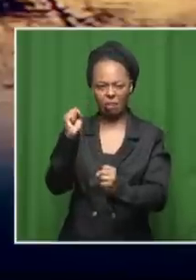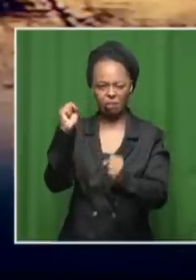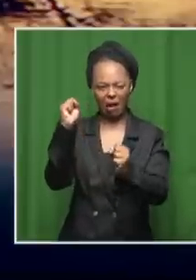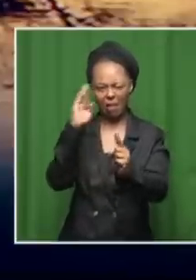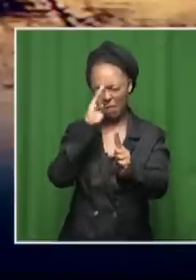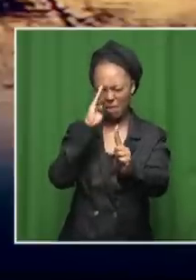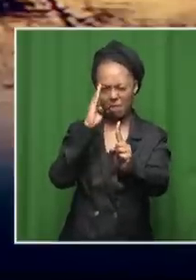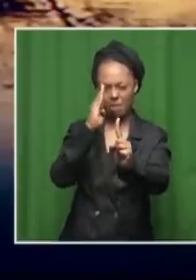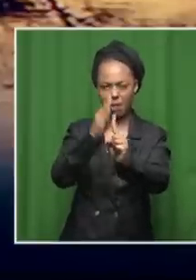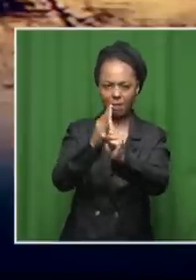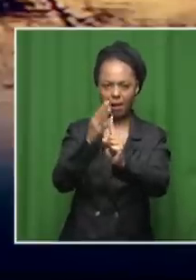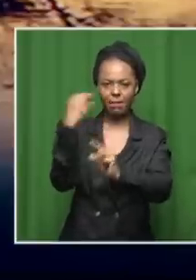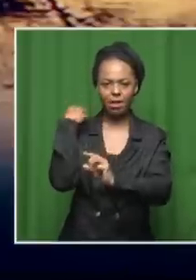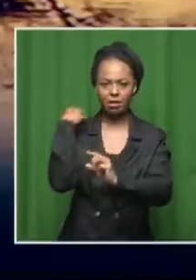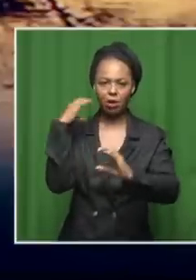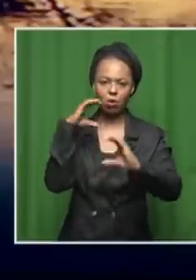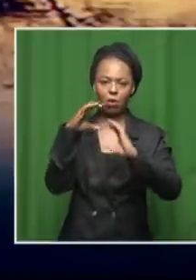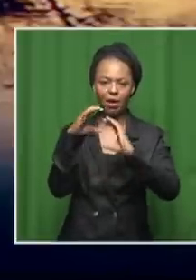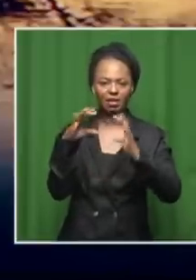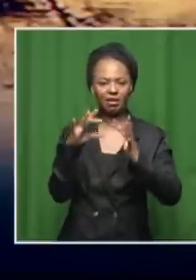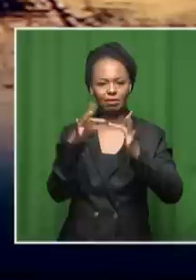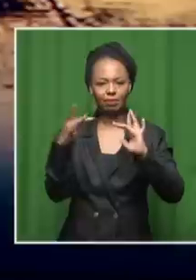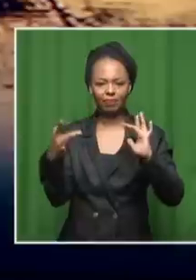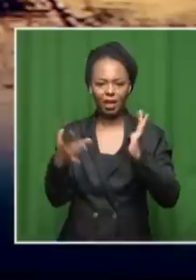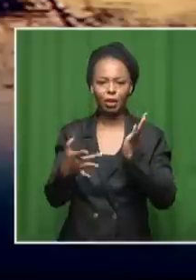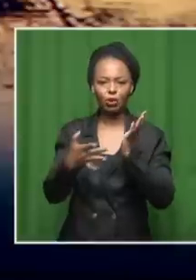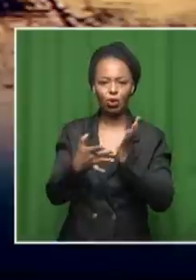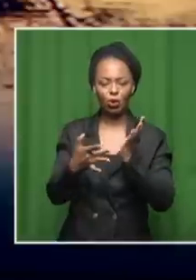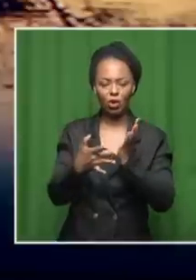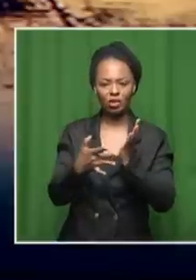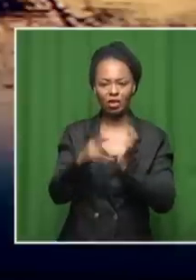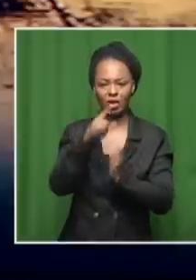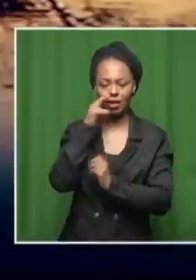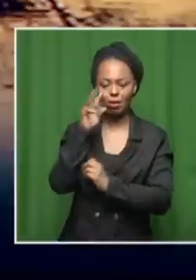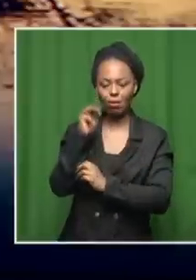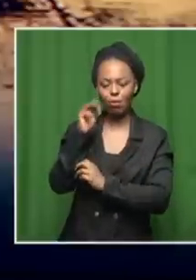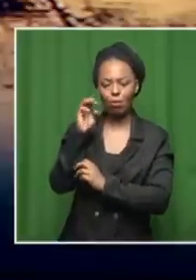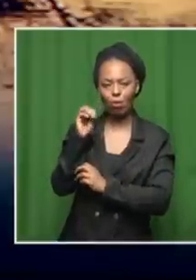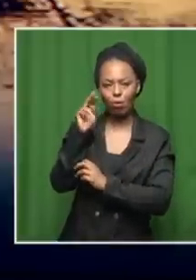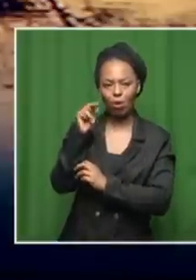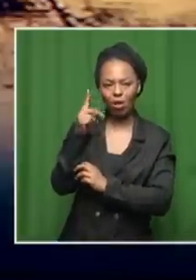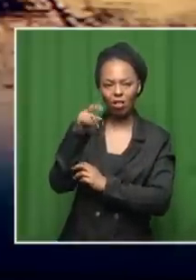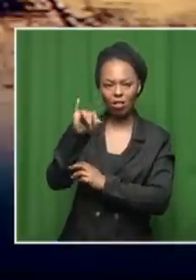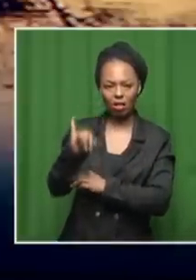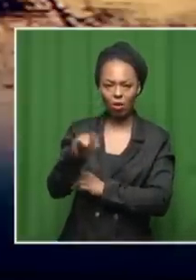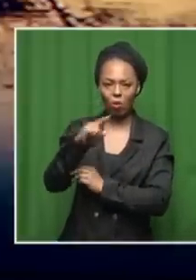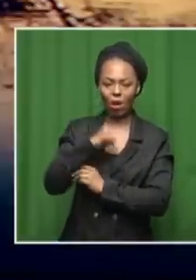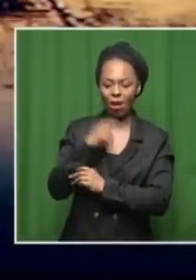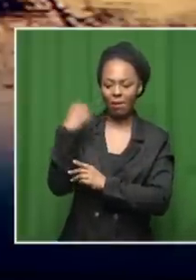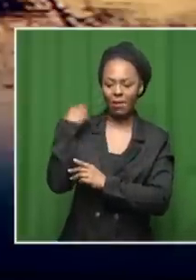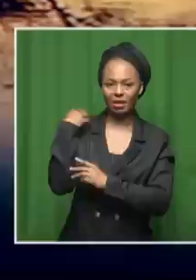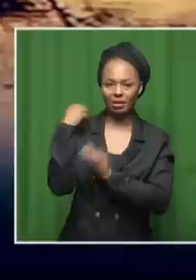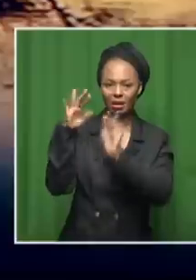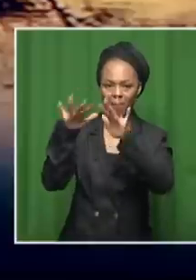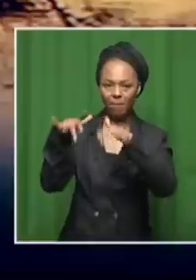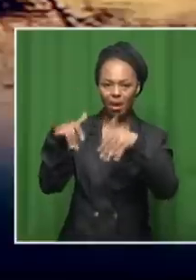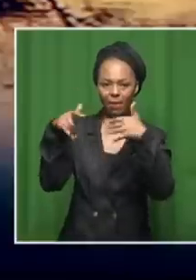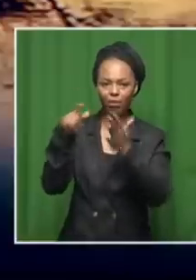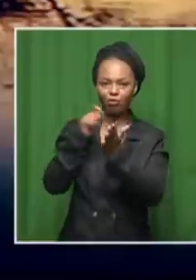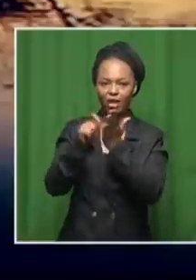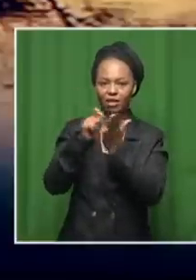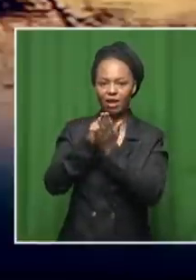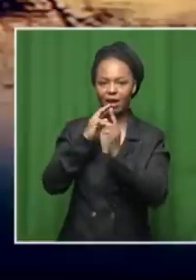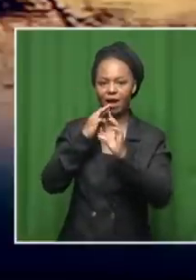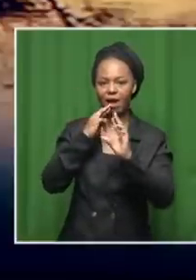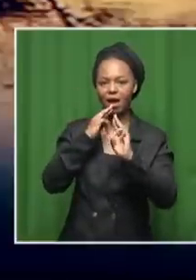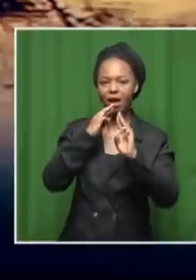Communications and Digital Technologies, Mondli Gungubele. This came after the Minister's Parliament written response to